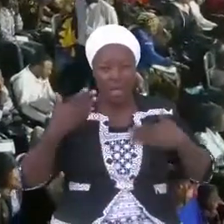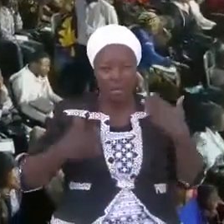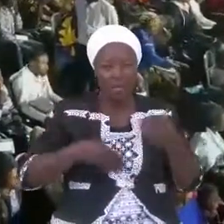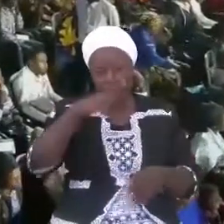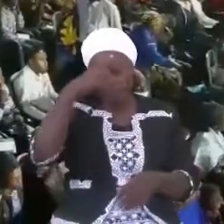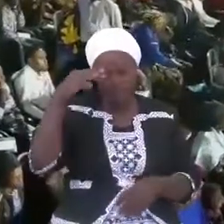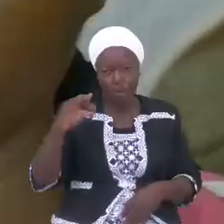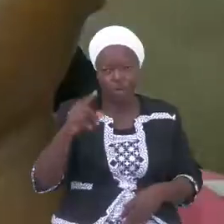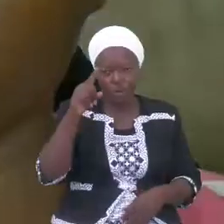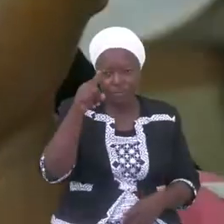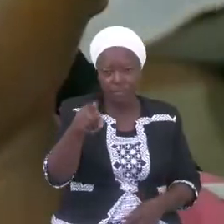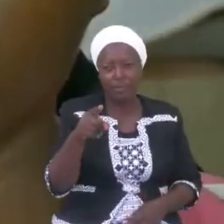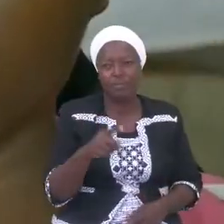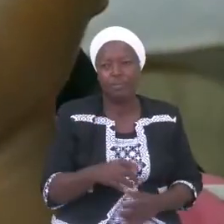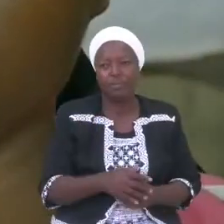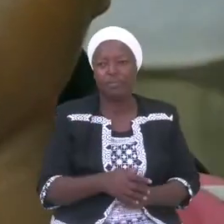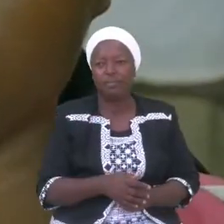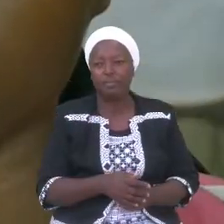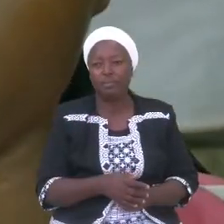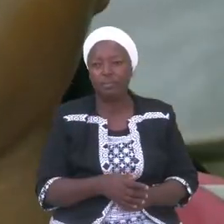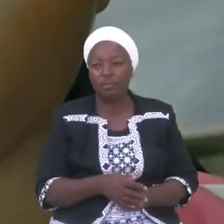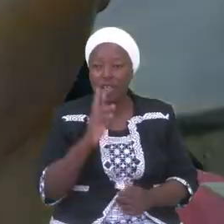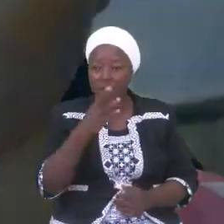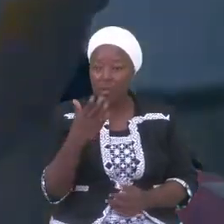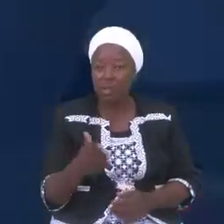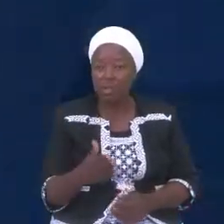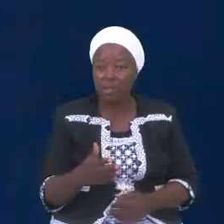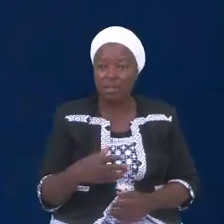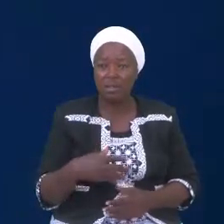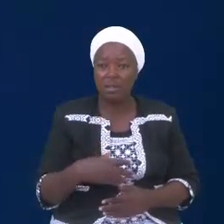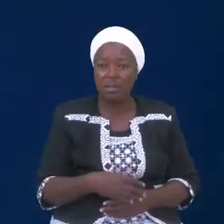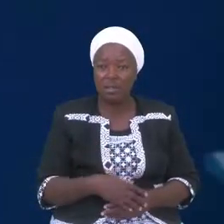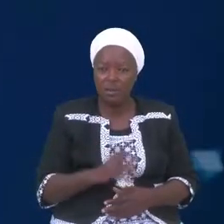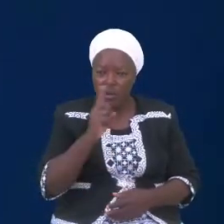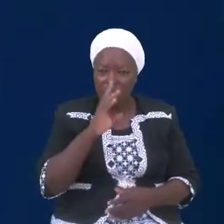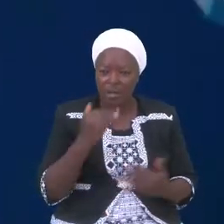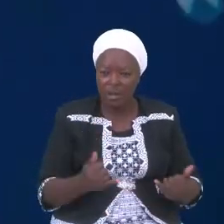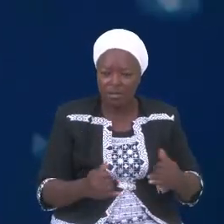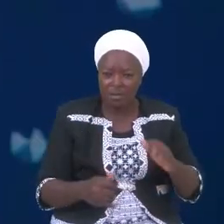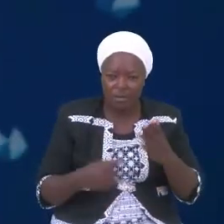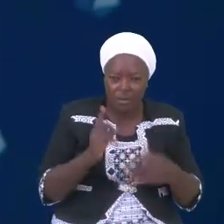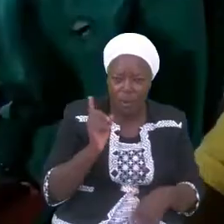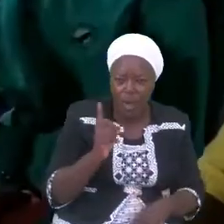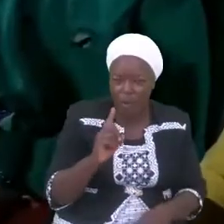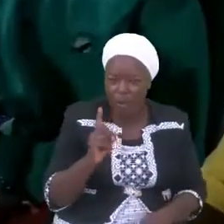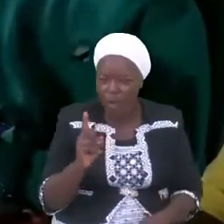because of you. Are you there? Where are you?